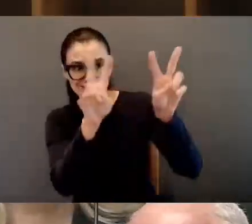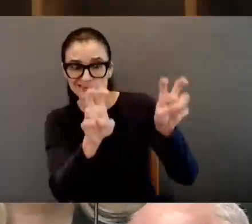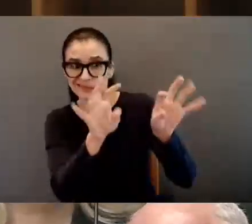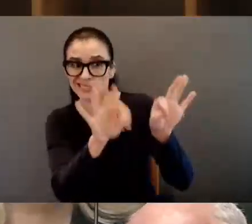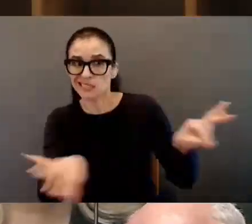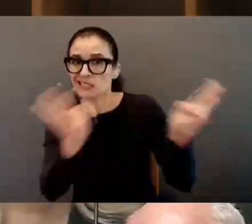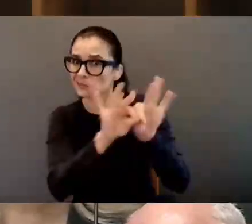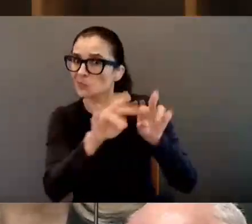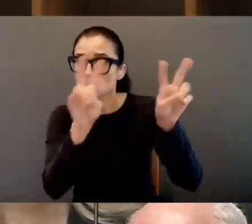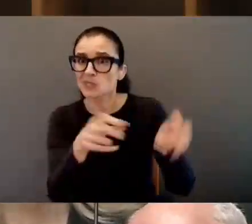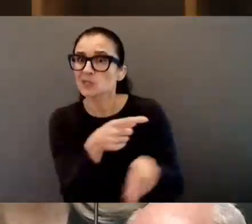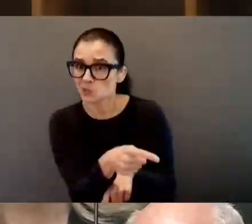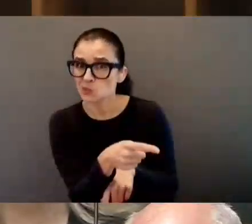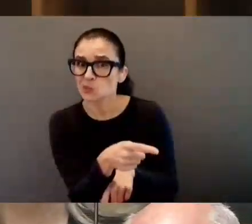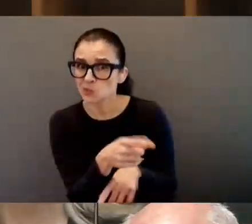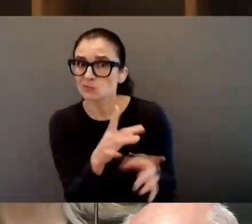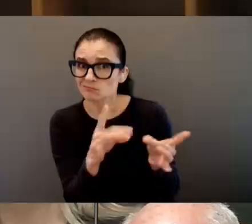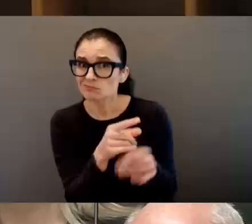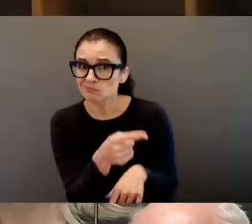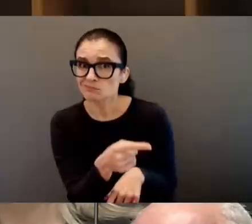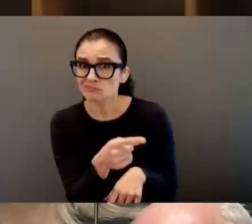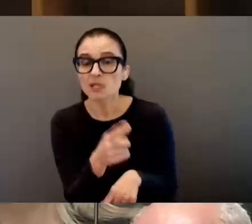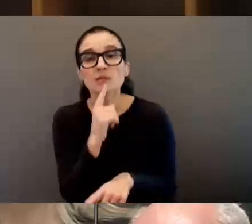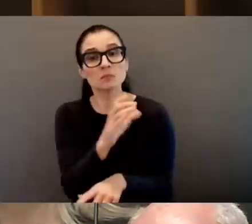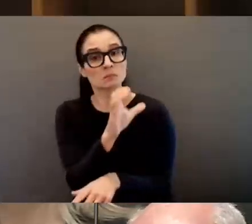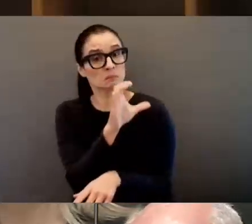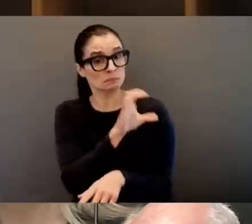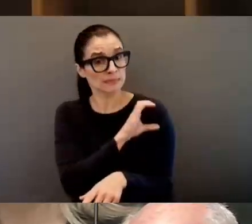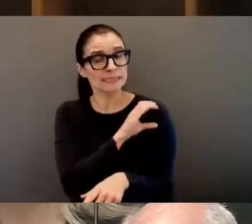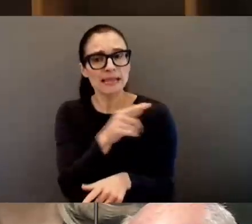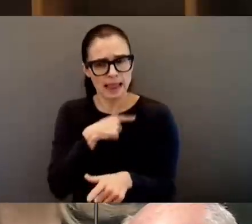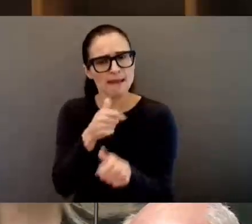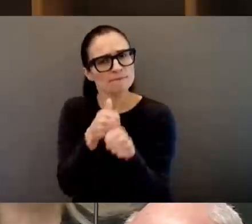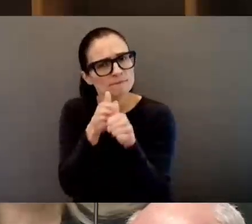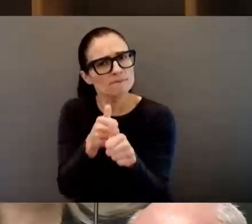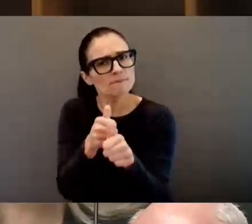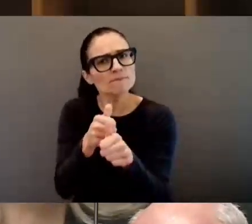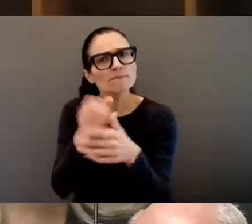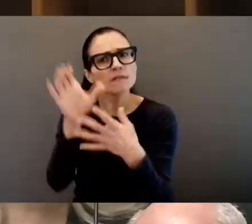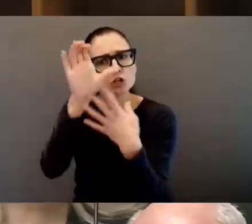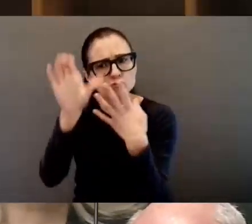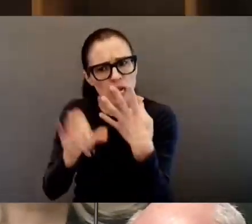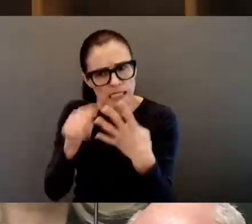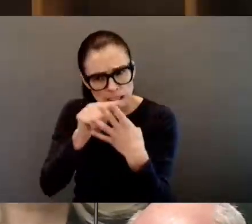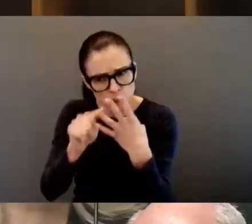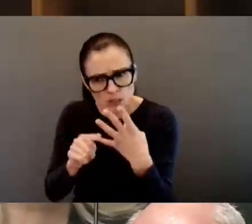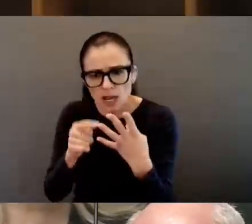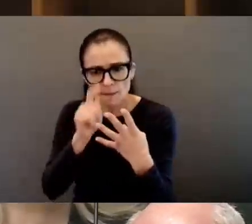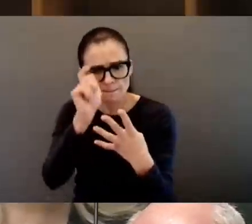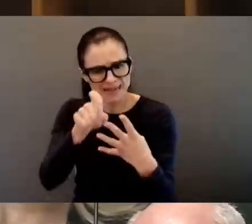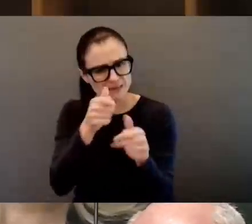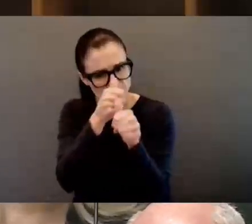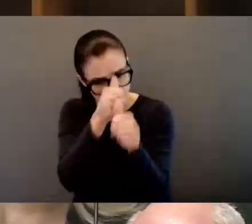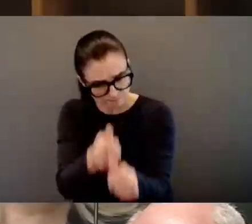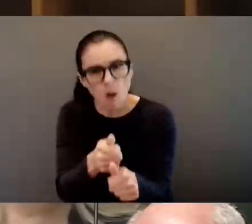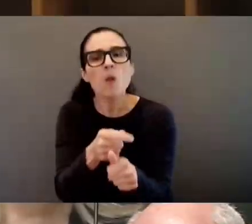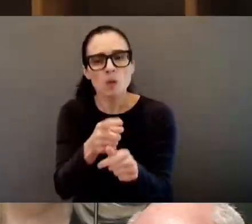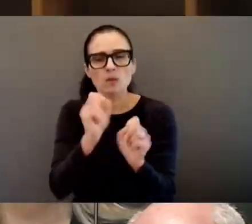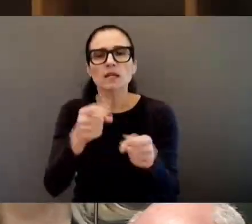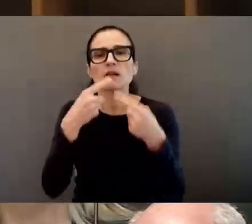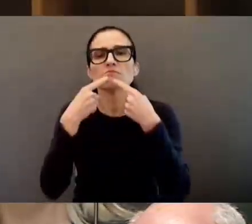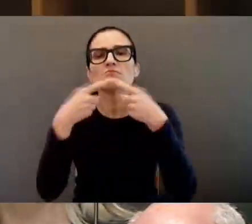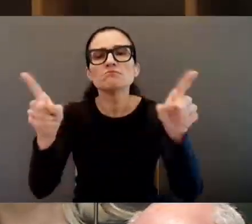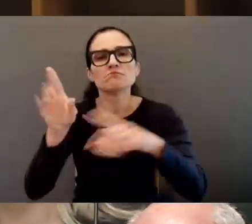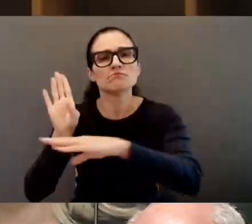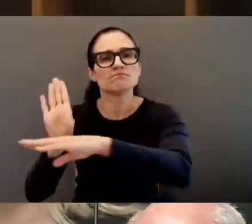that they employ when they issue alerts to communities, and that those alerts and those decisions made by the police are there to make sure that communities